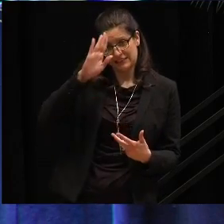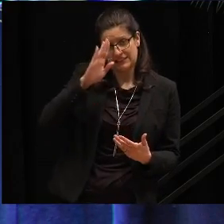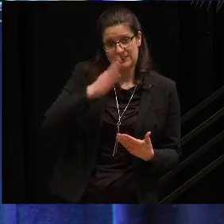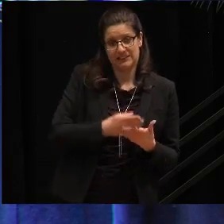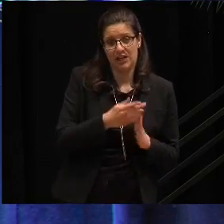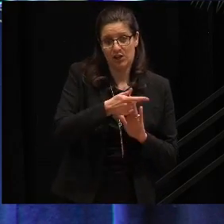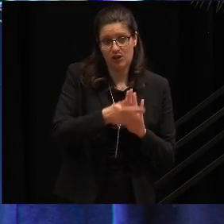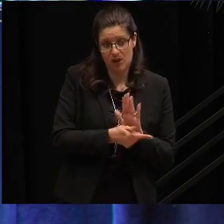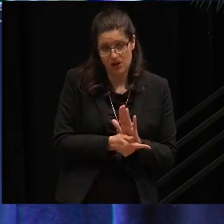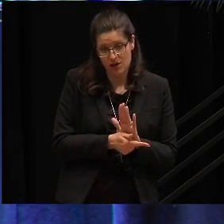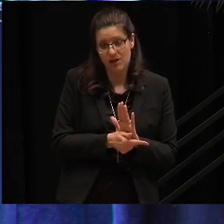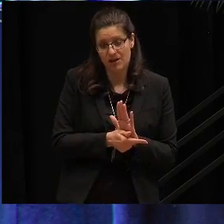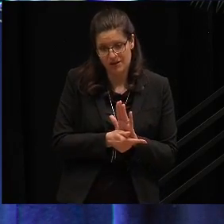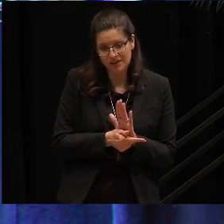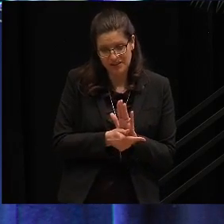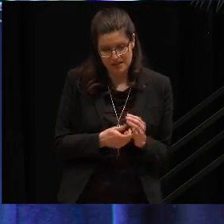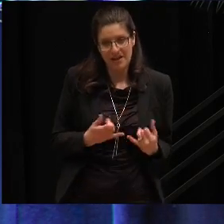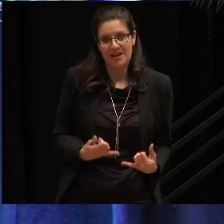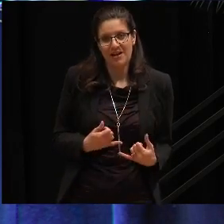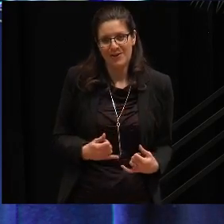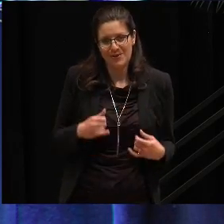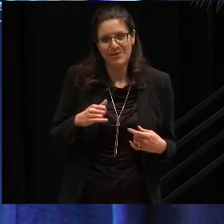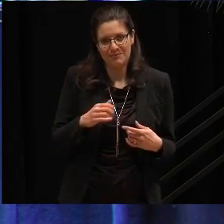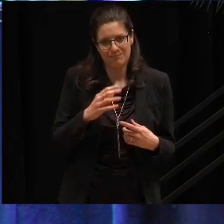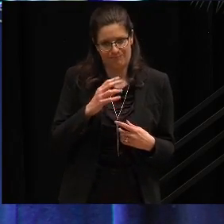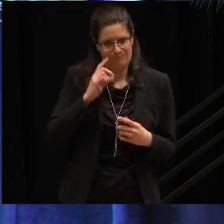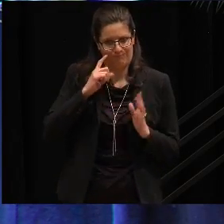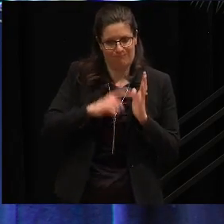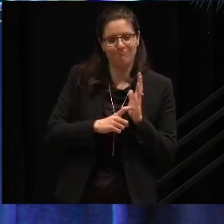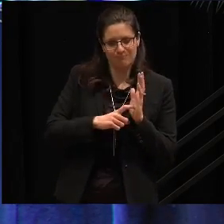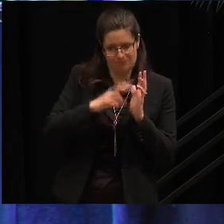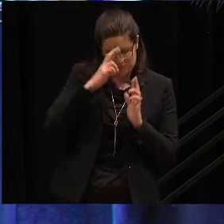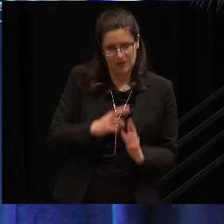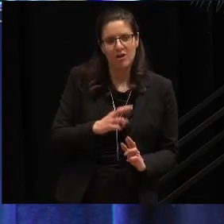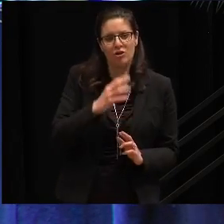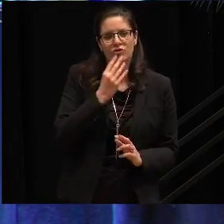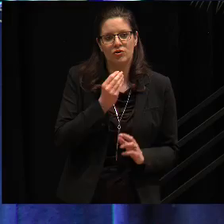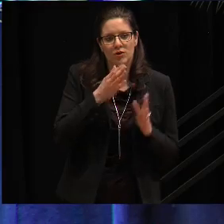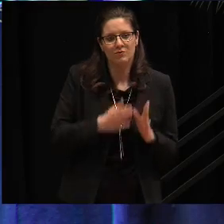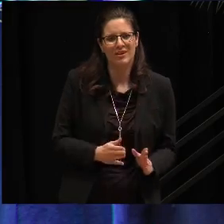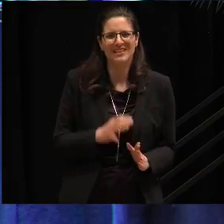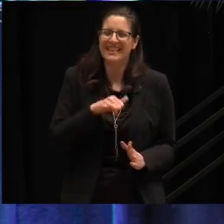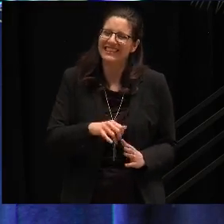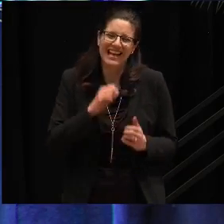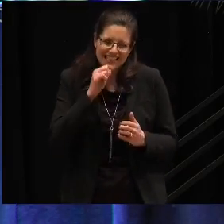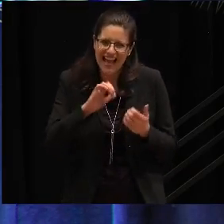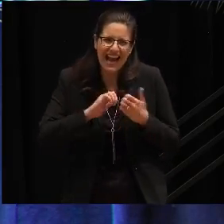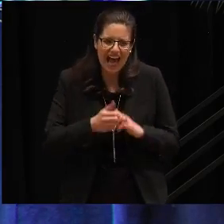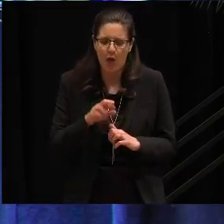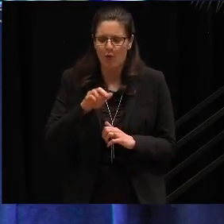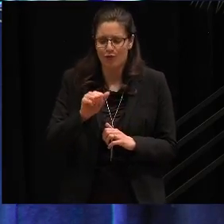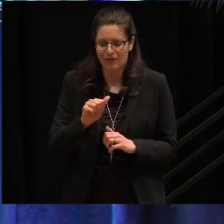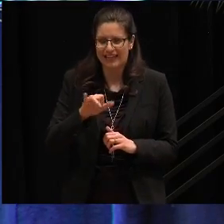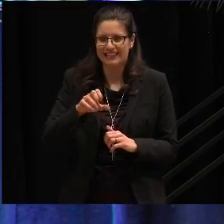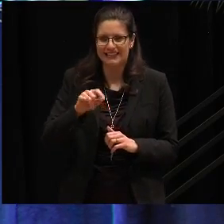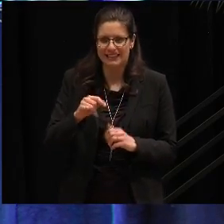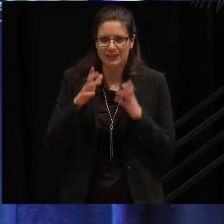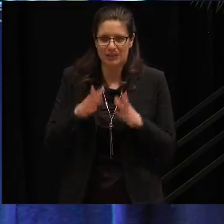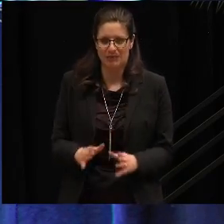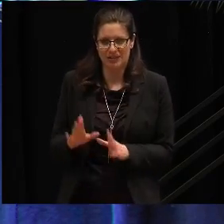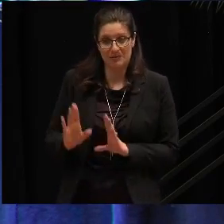son-in-law is a practicing Jew. I don't see that. That's not the way racists comport themselves. David